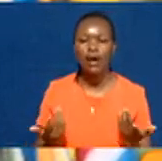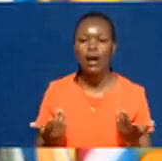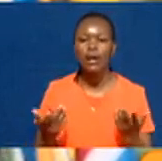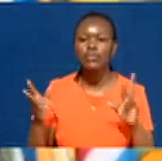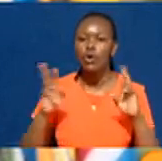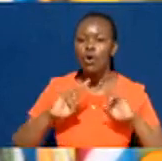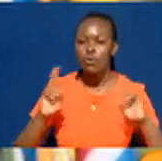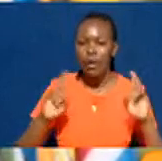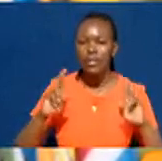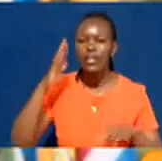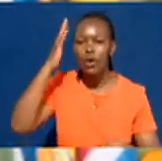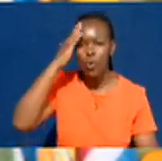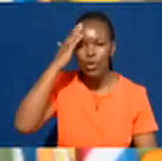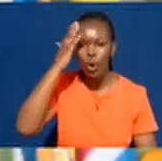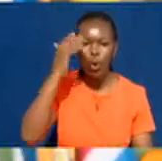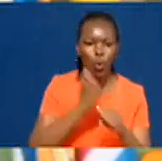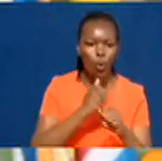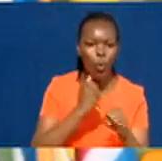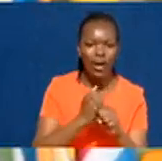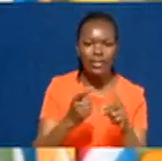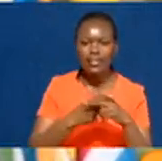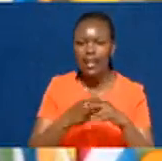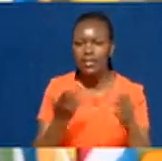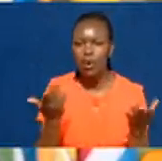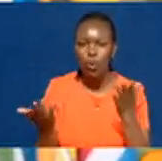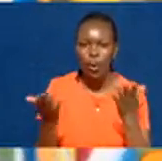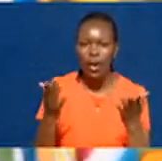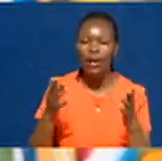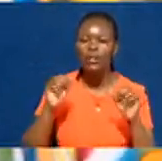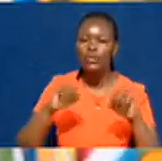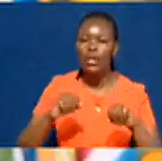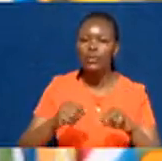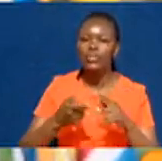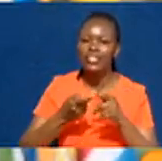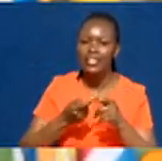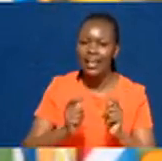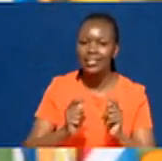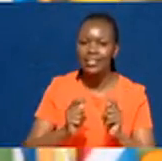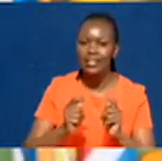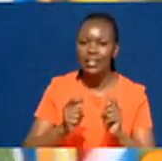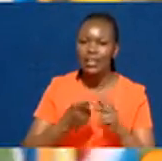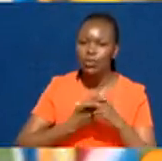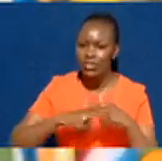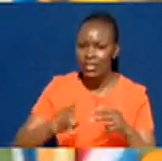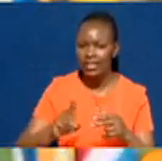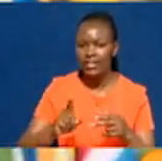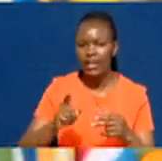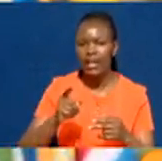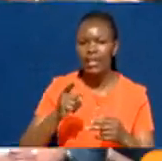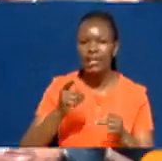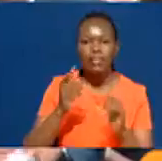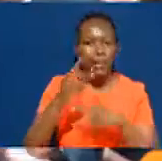work to do and begin the process of implementing our plan.